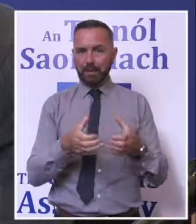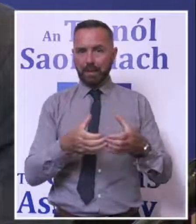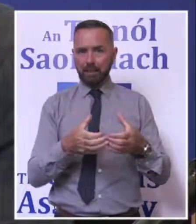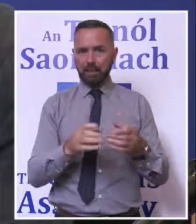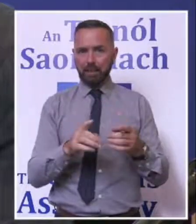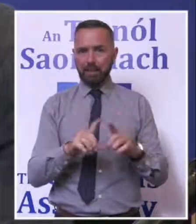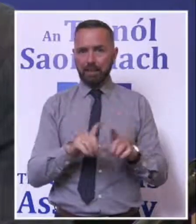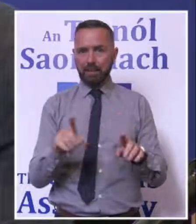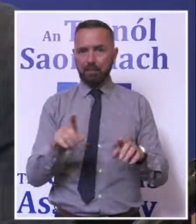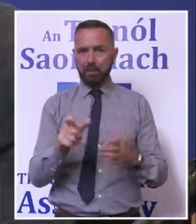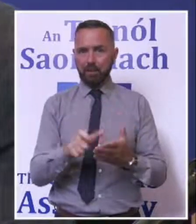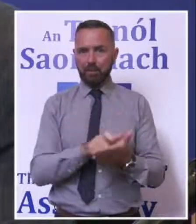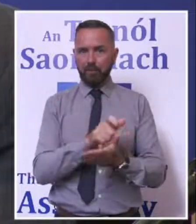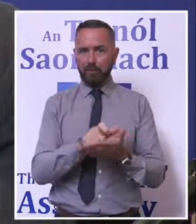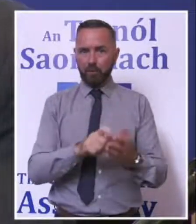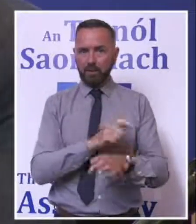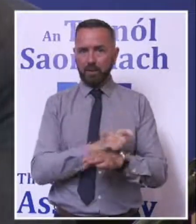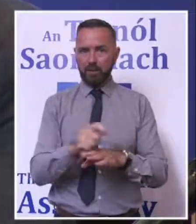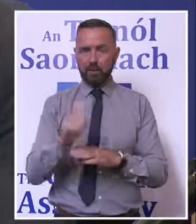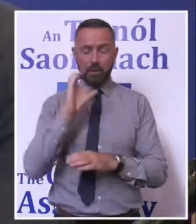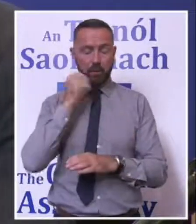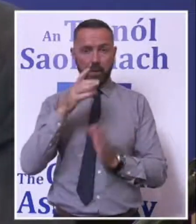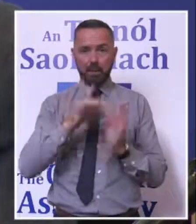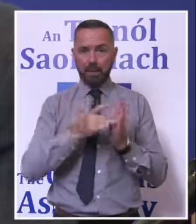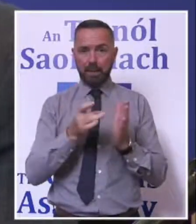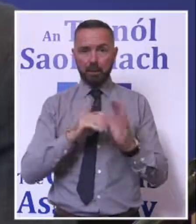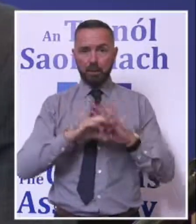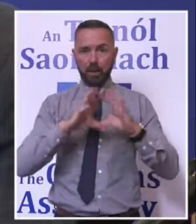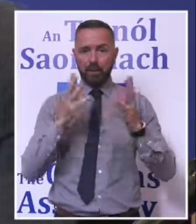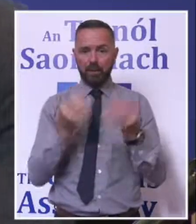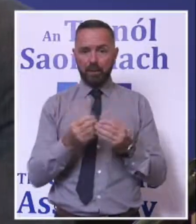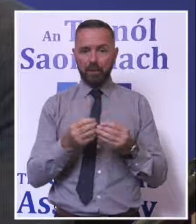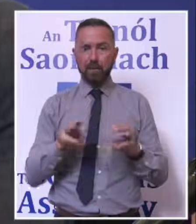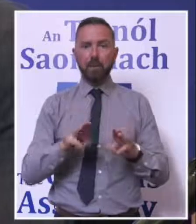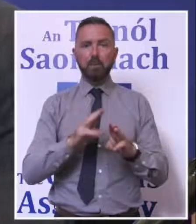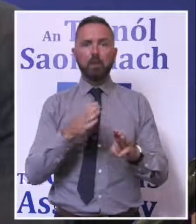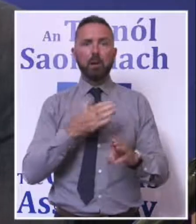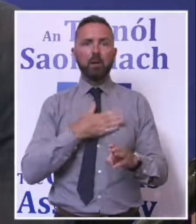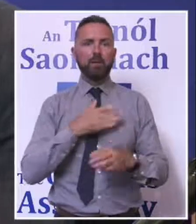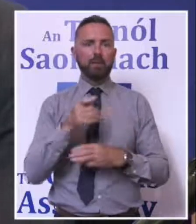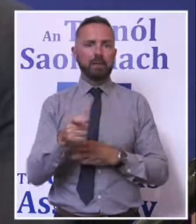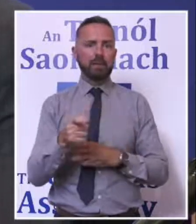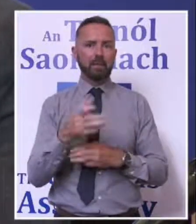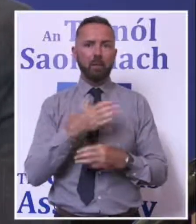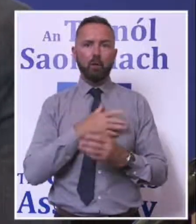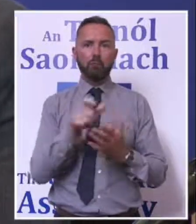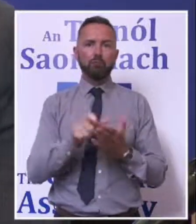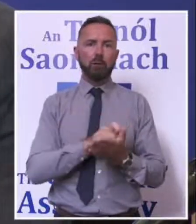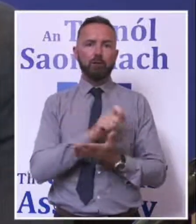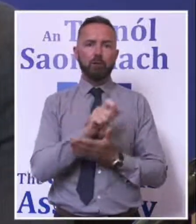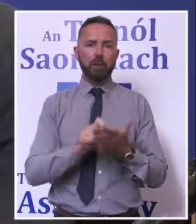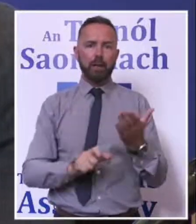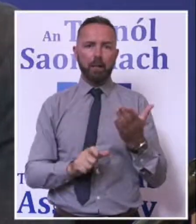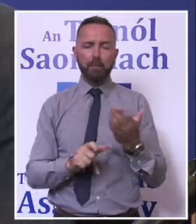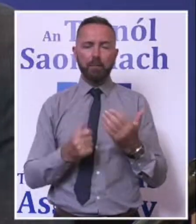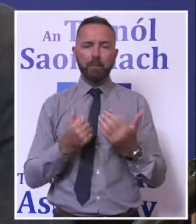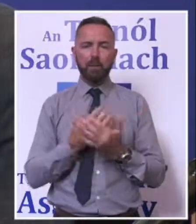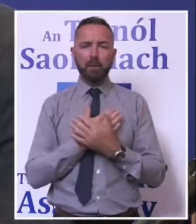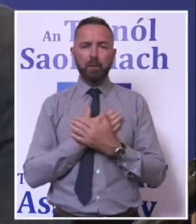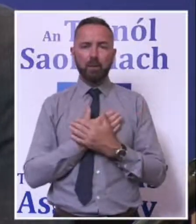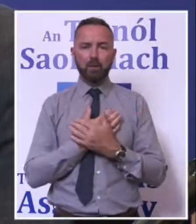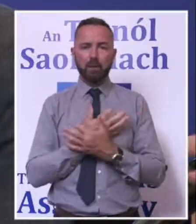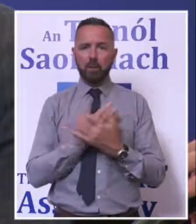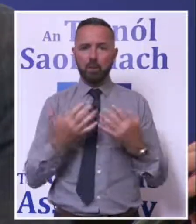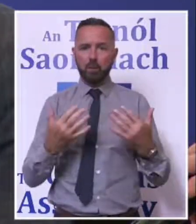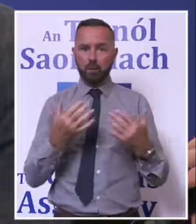types, because this is the key to everything. This country loves PRS-TV. There's been referendums in the past to change it, which all